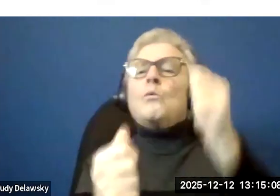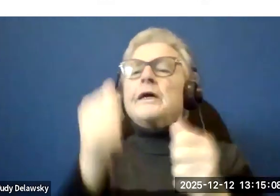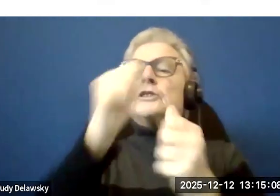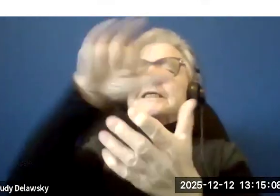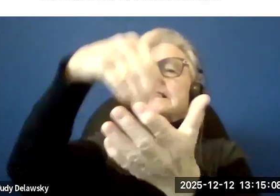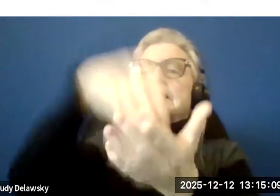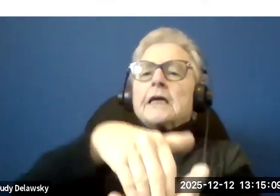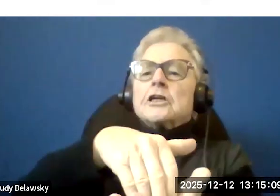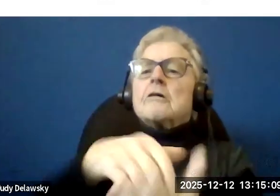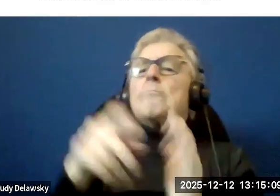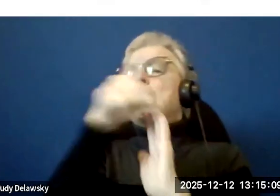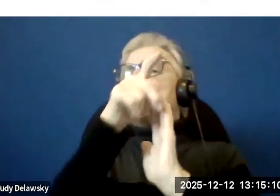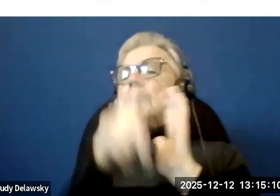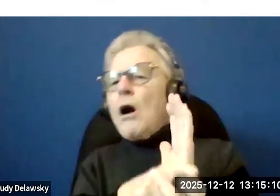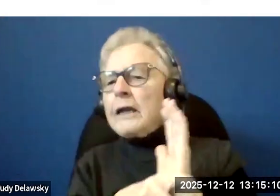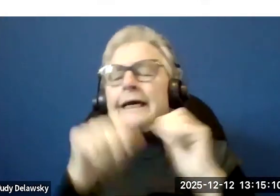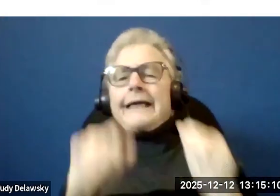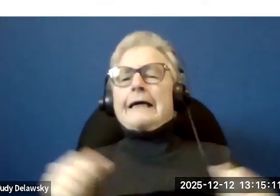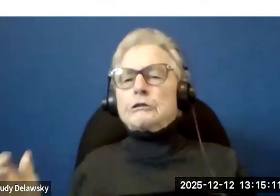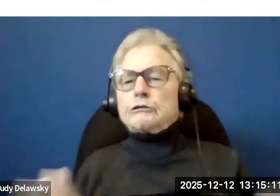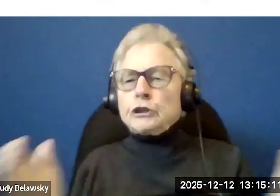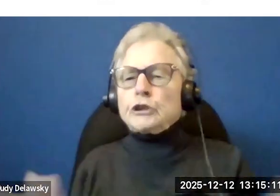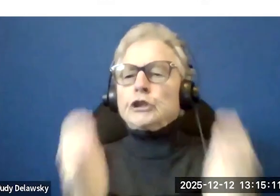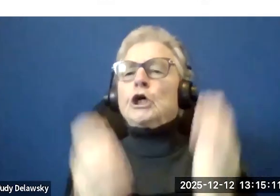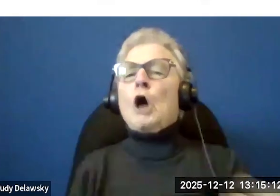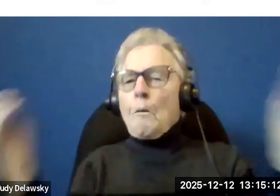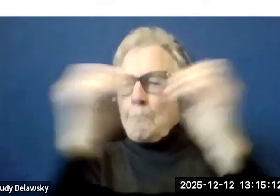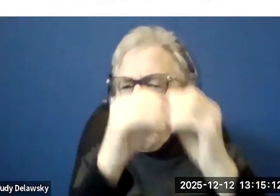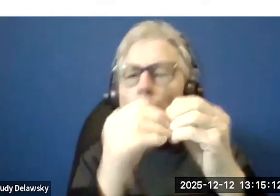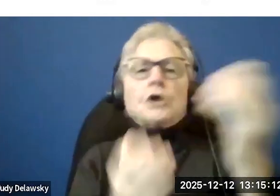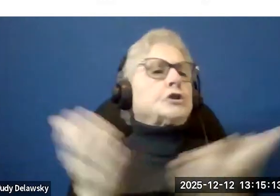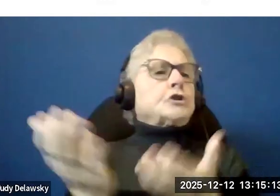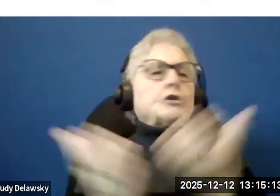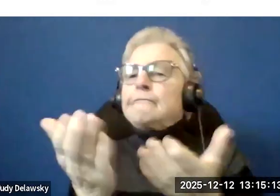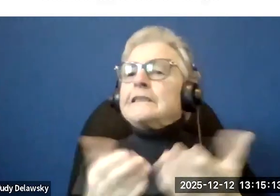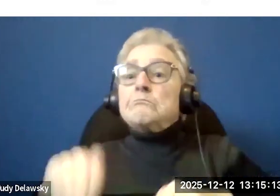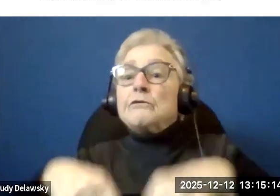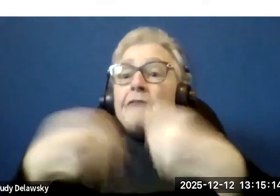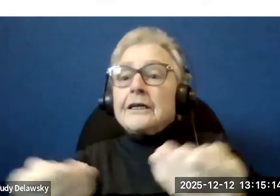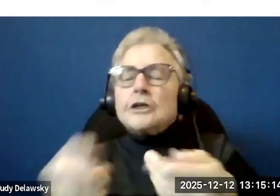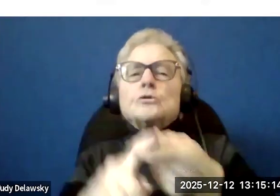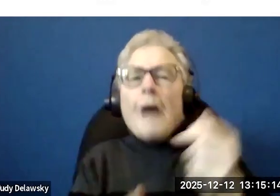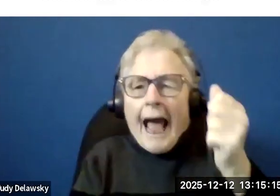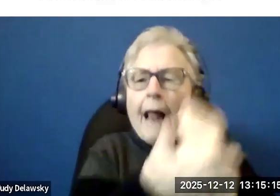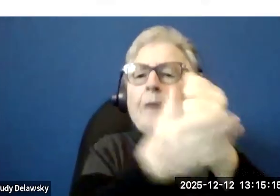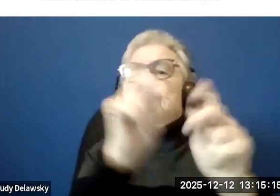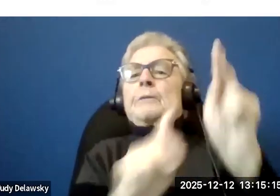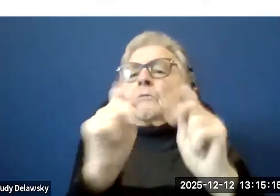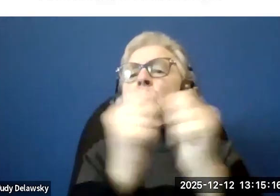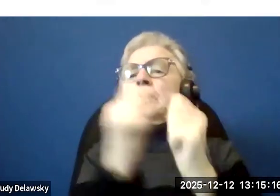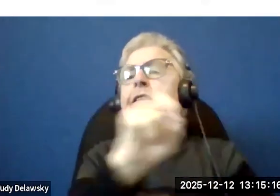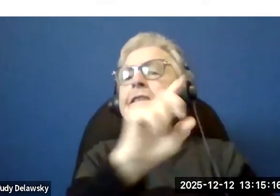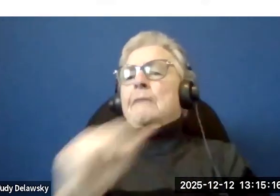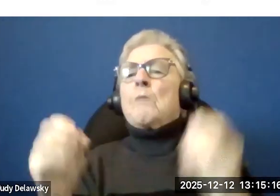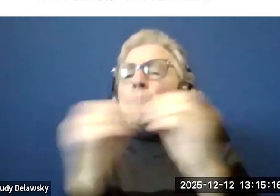can really enhance the capacity of service providers to better support people with disabilities during climate